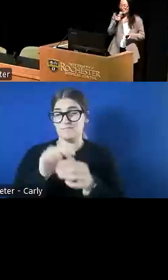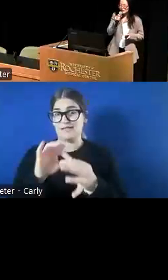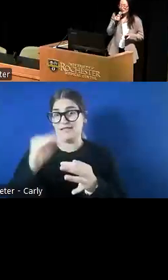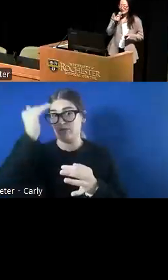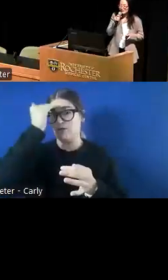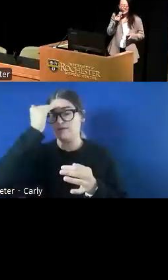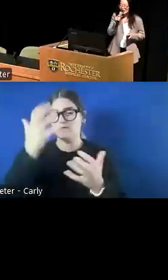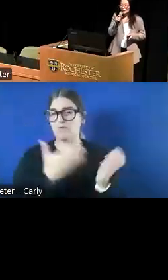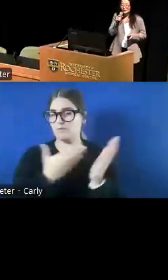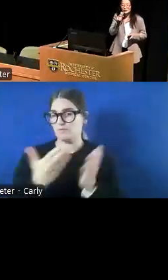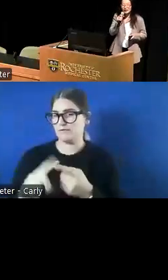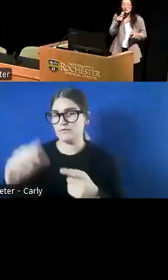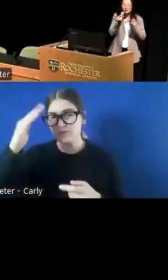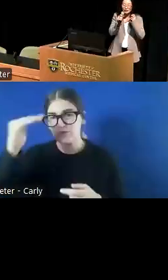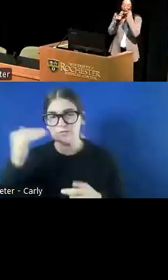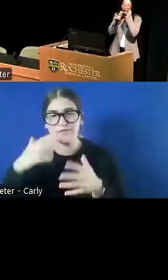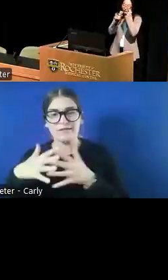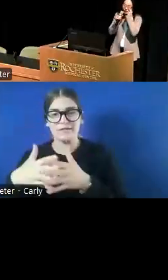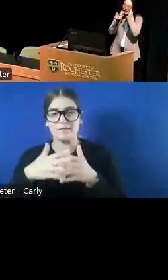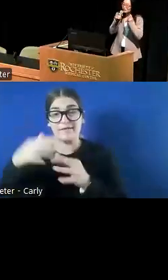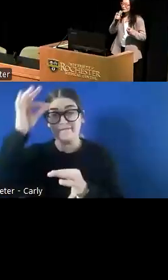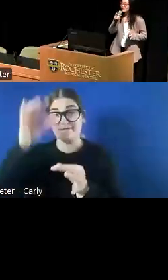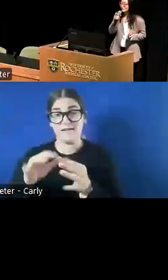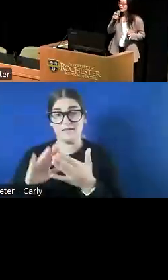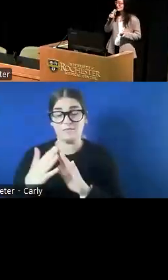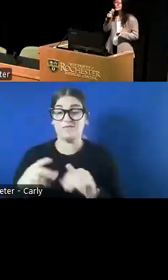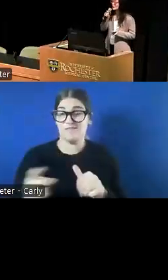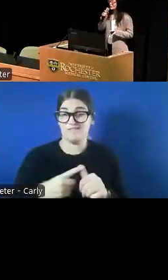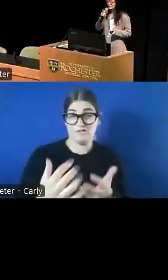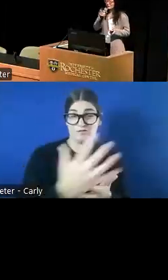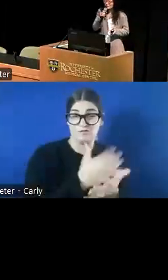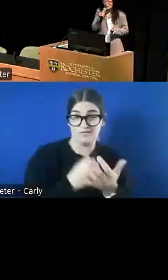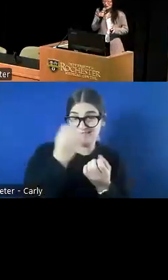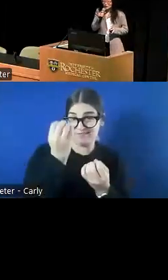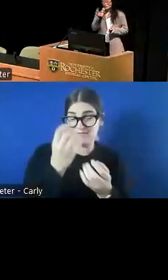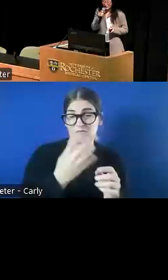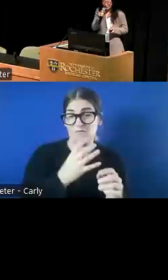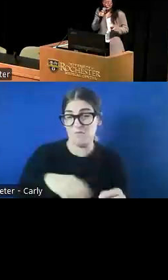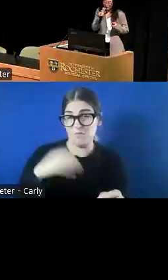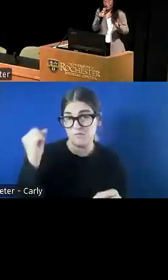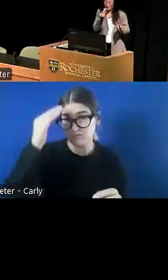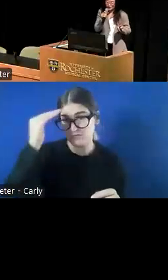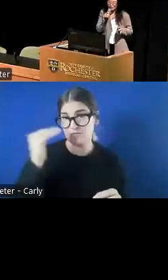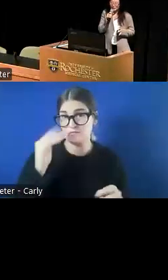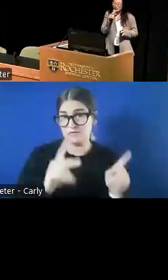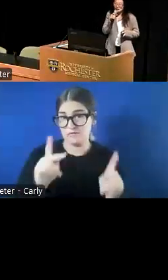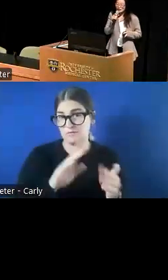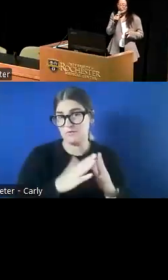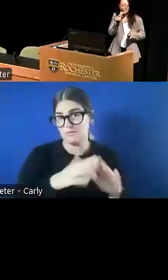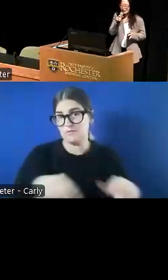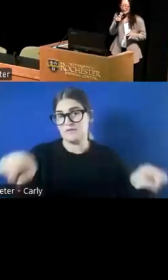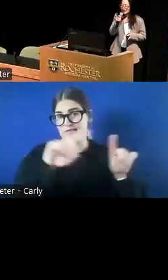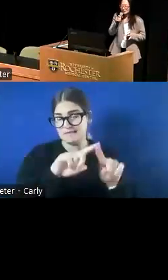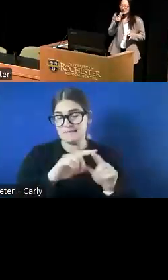faith community. And first aim is to gather information from the Korean older adults, faith community members. And